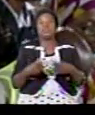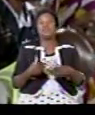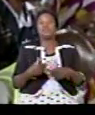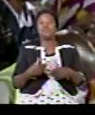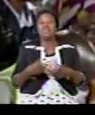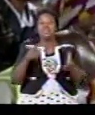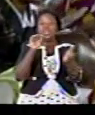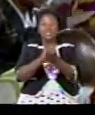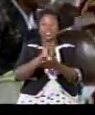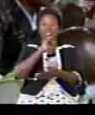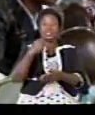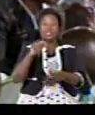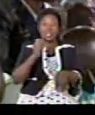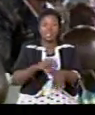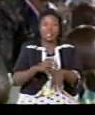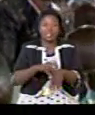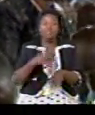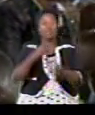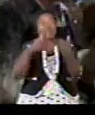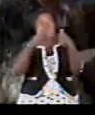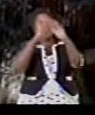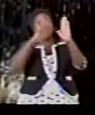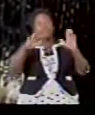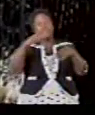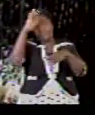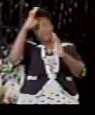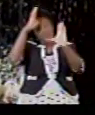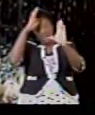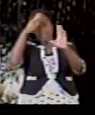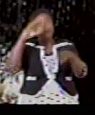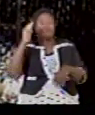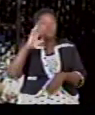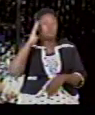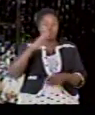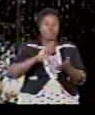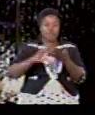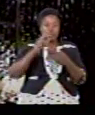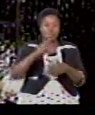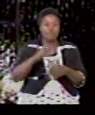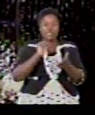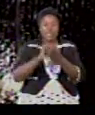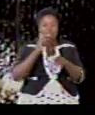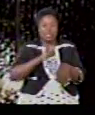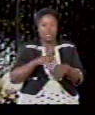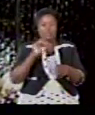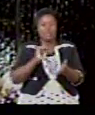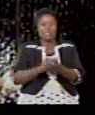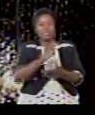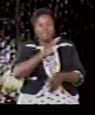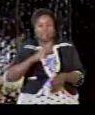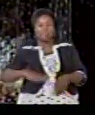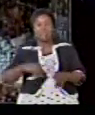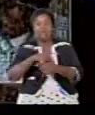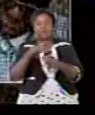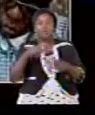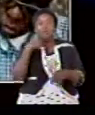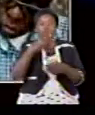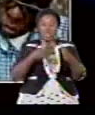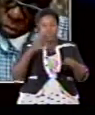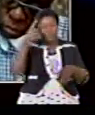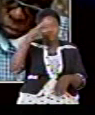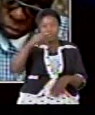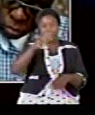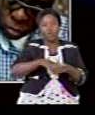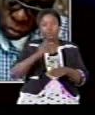That's the time the Heavenly Father will forgive you. That's the time Christ, who died for you on the cross of